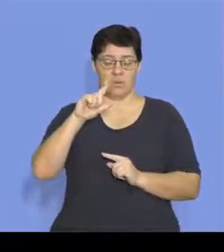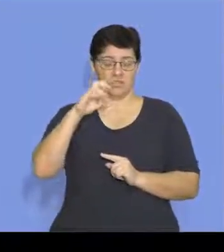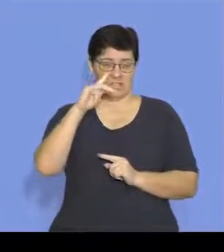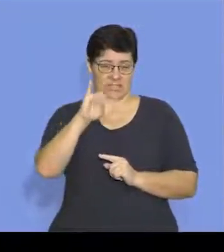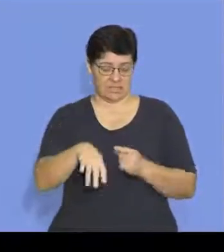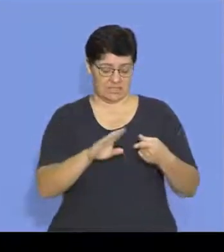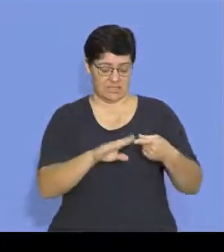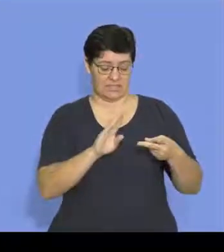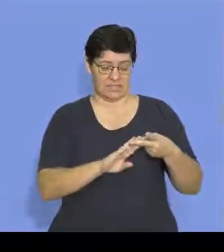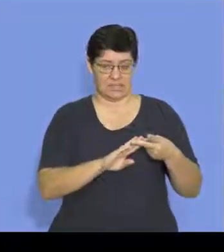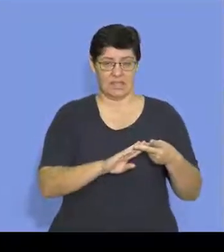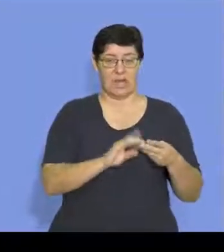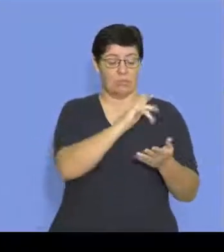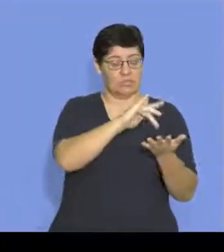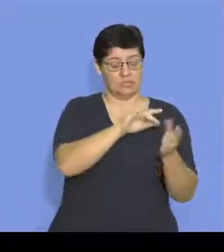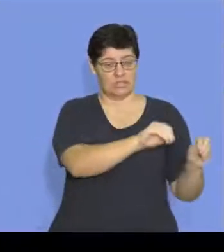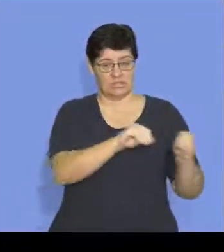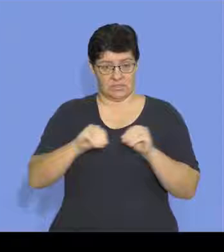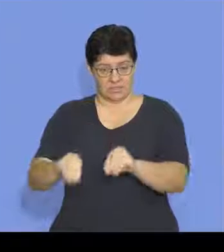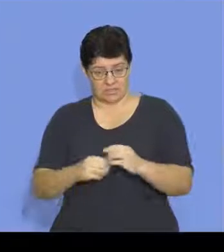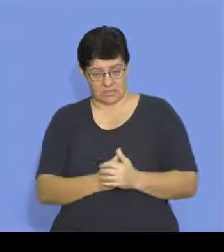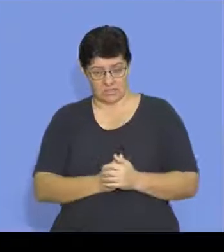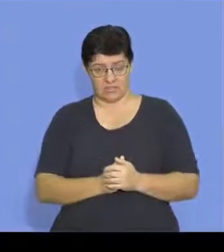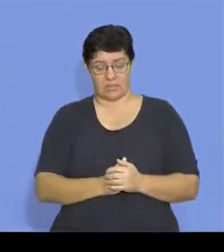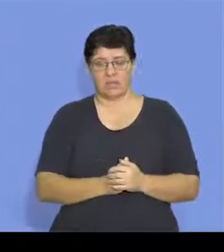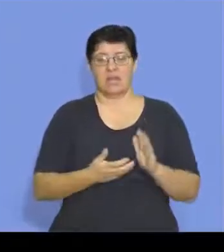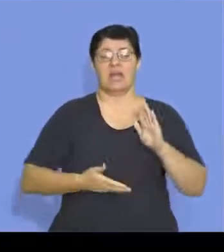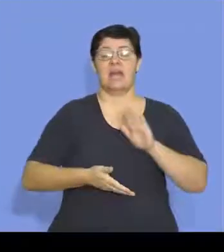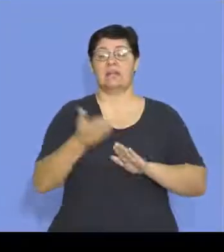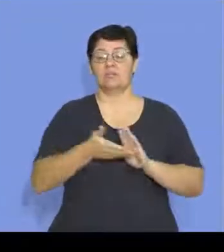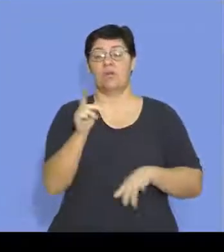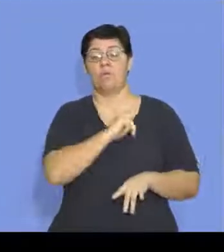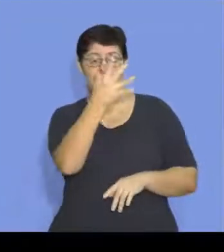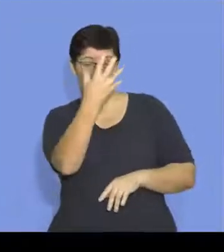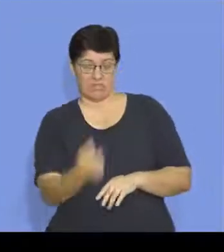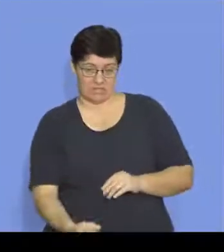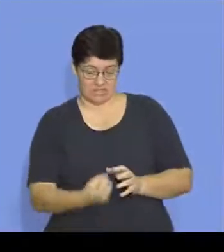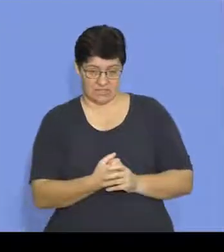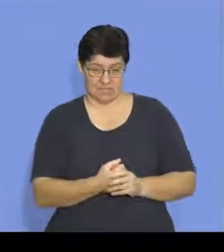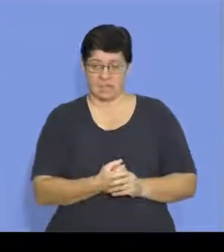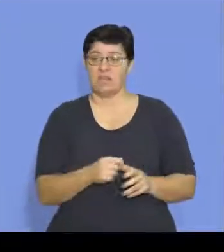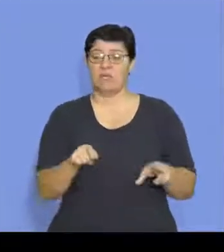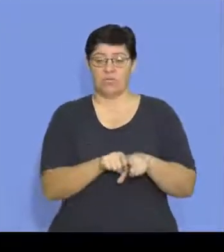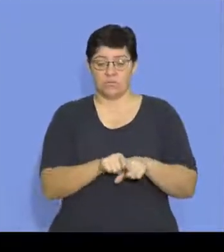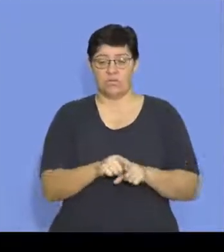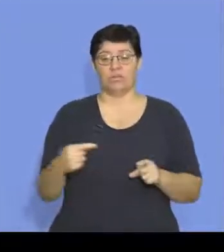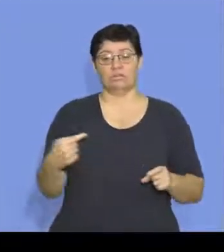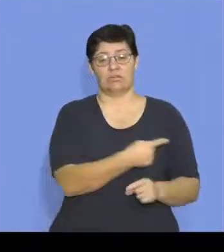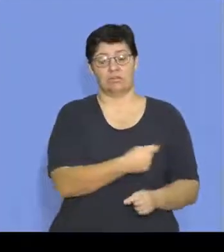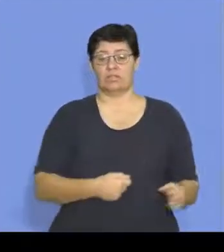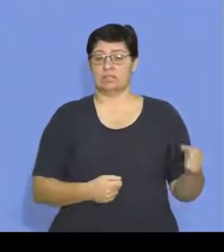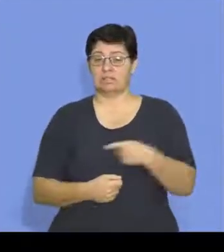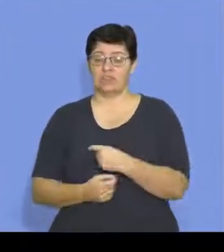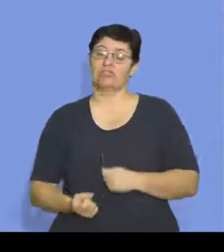is, displacement and position. We're going to look at acceleration due to gravity, and then of course direction.